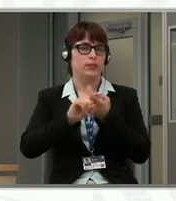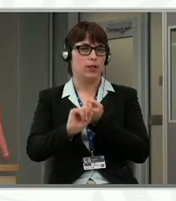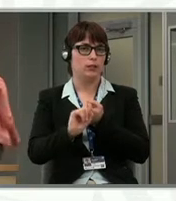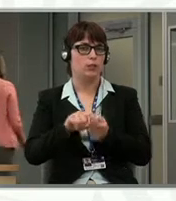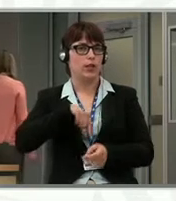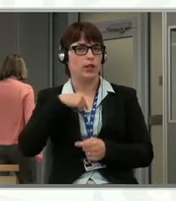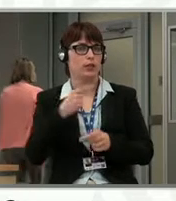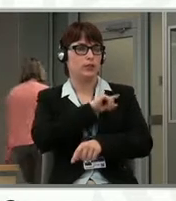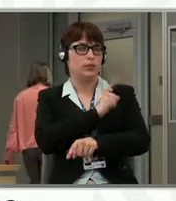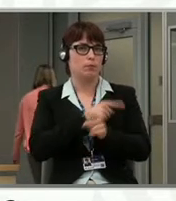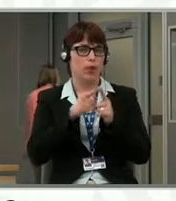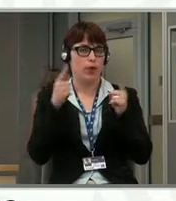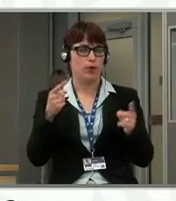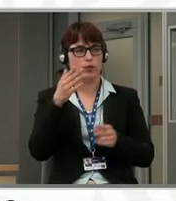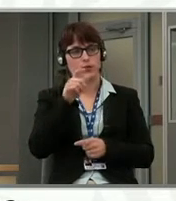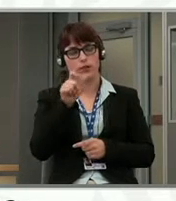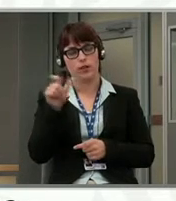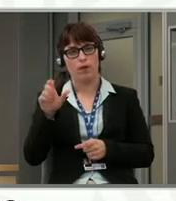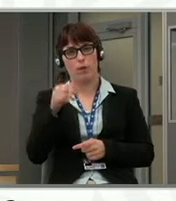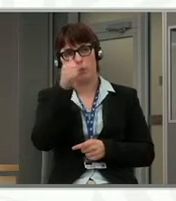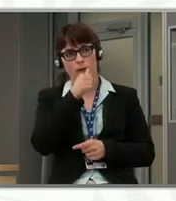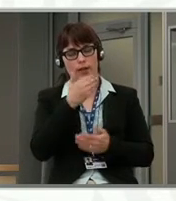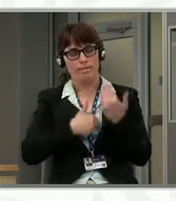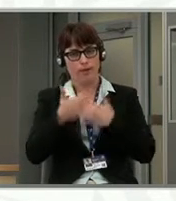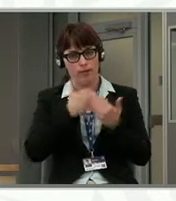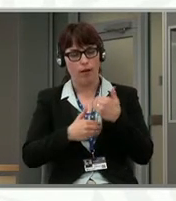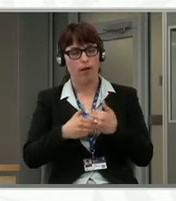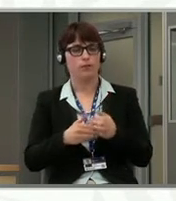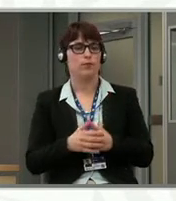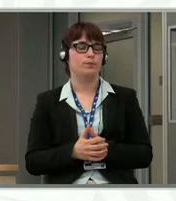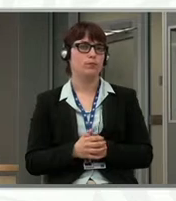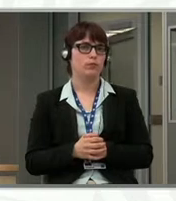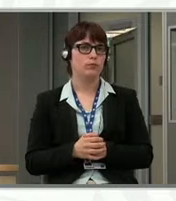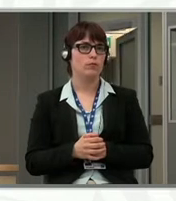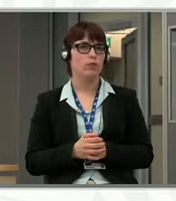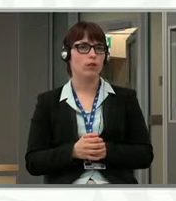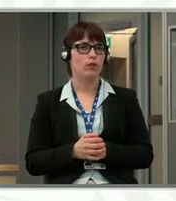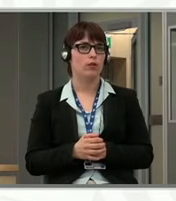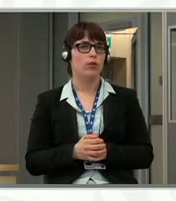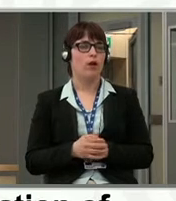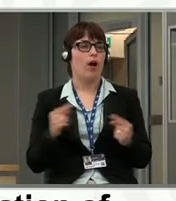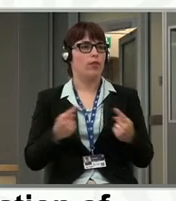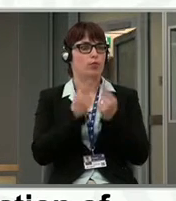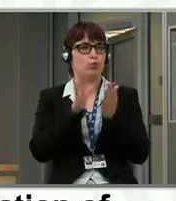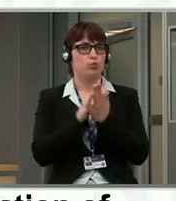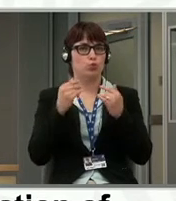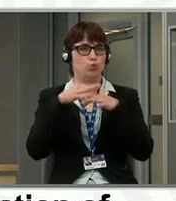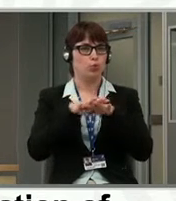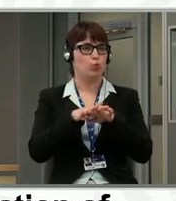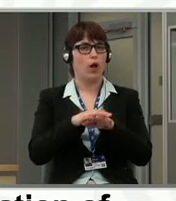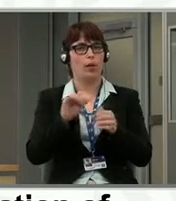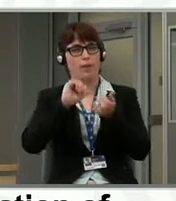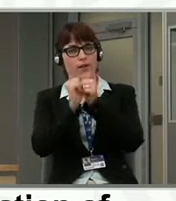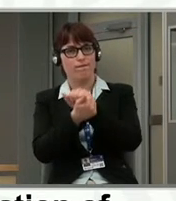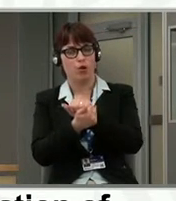jobs, which is related to sustainable integration of persons with disabilities.